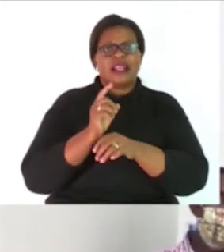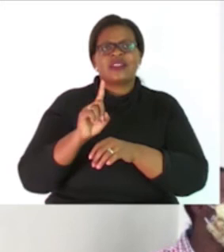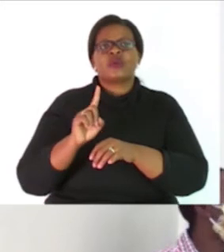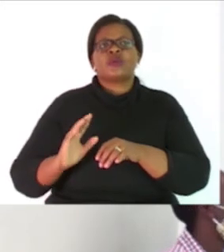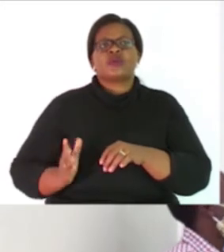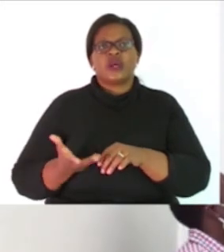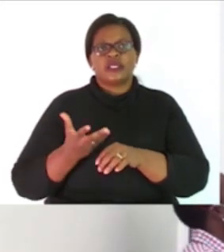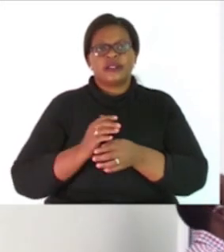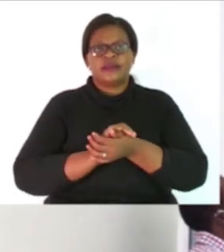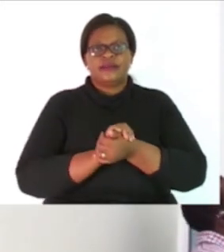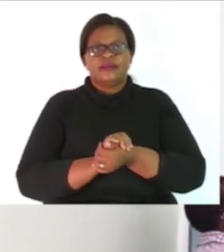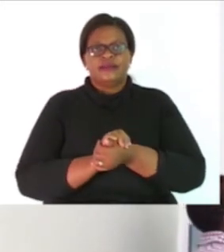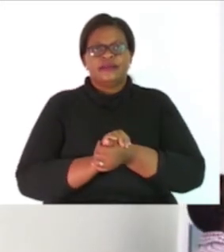do.